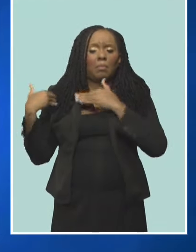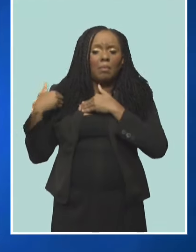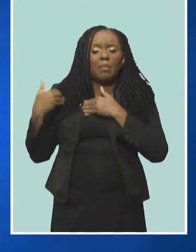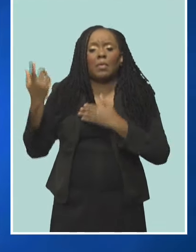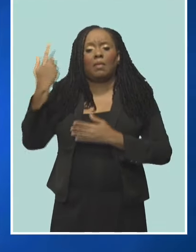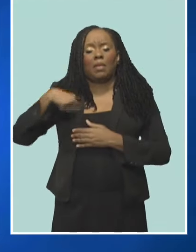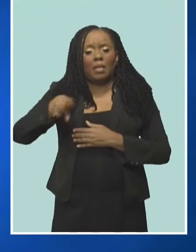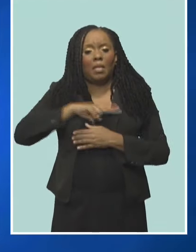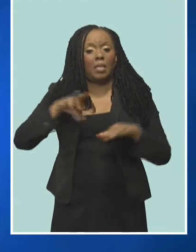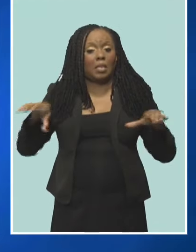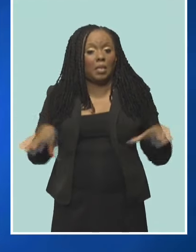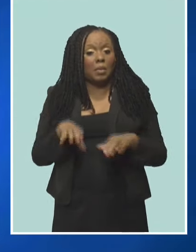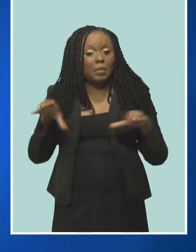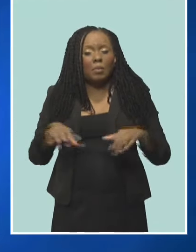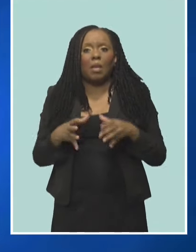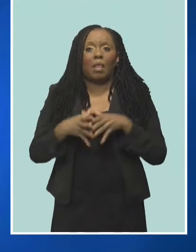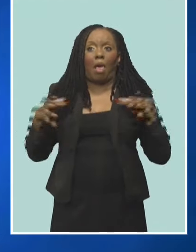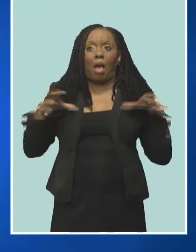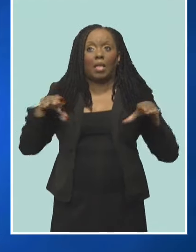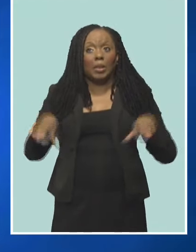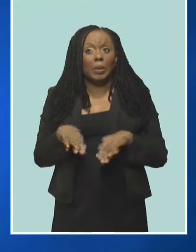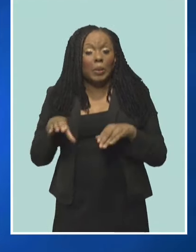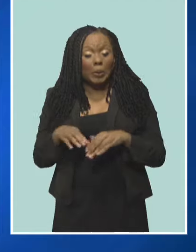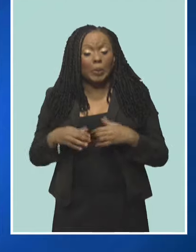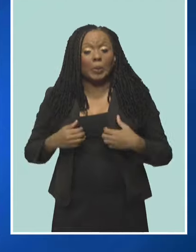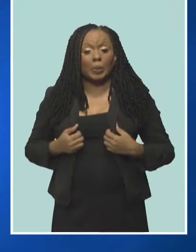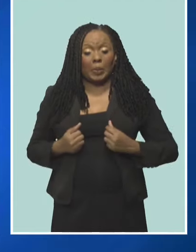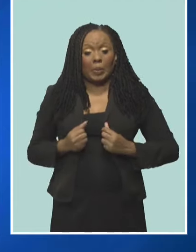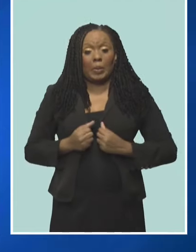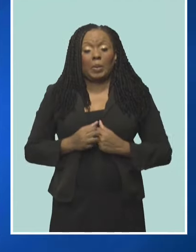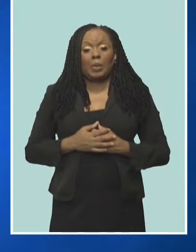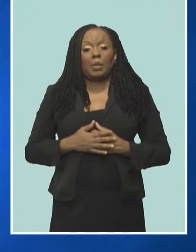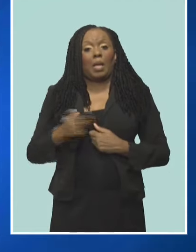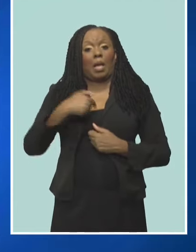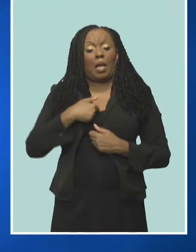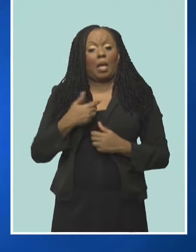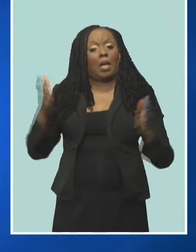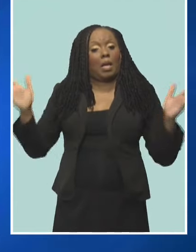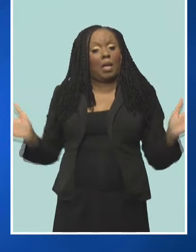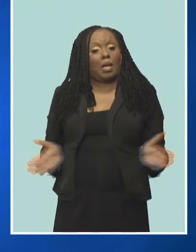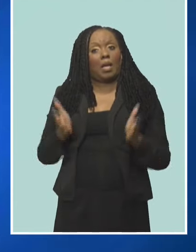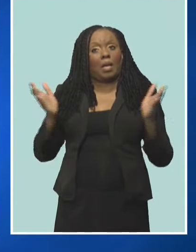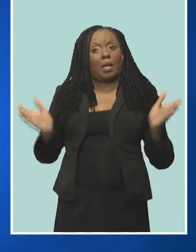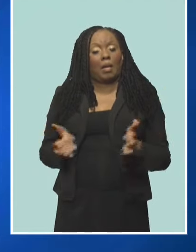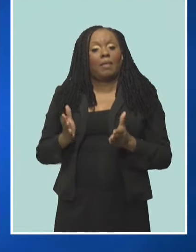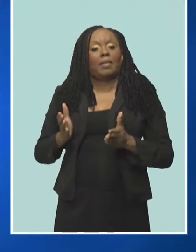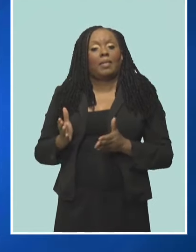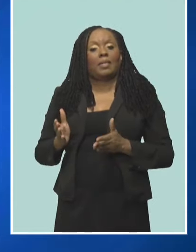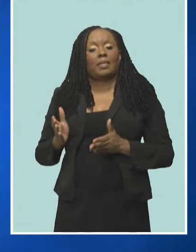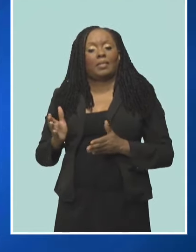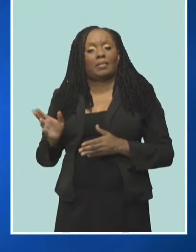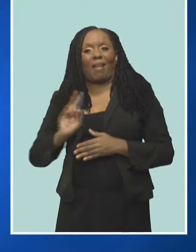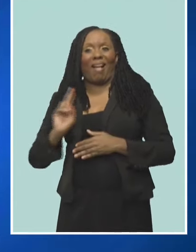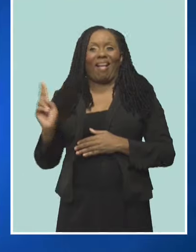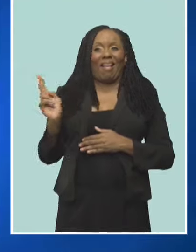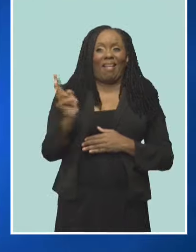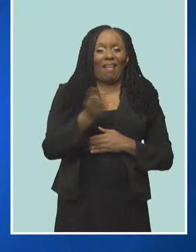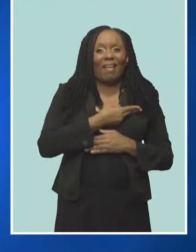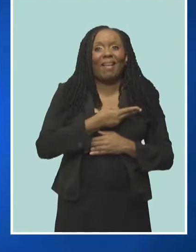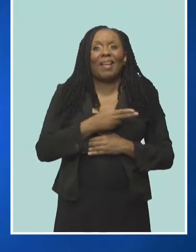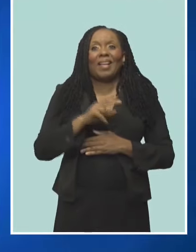more for our nation. And so I encourage us to take